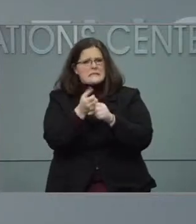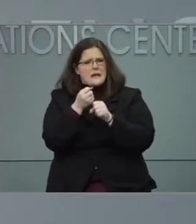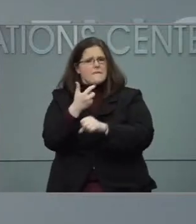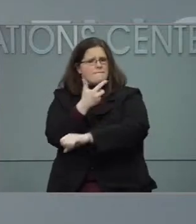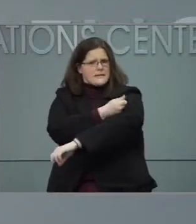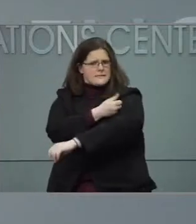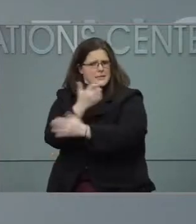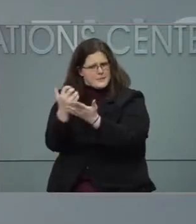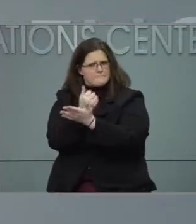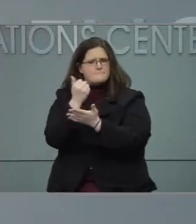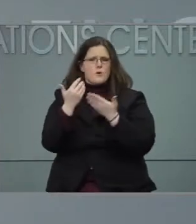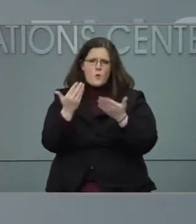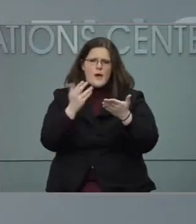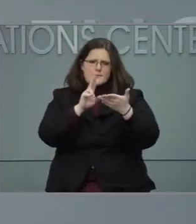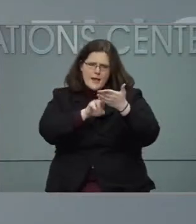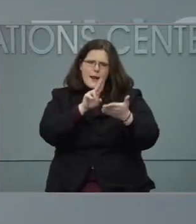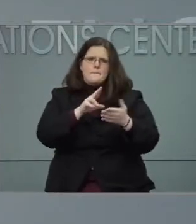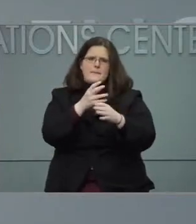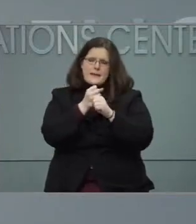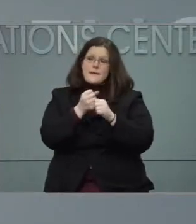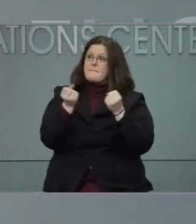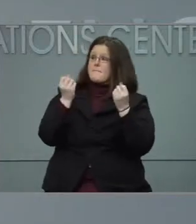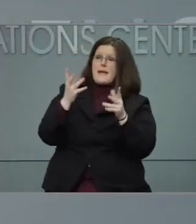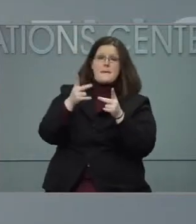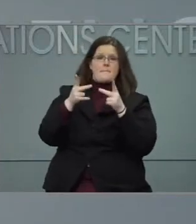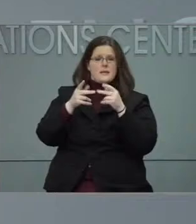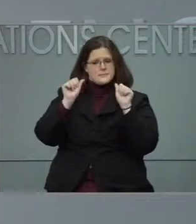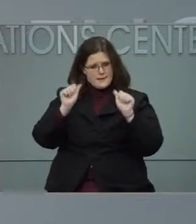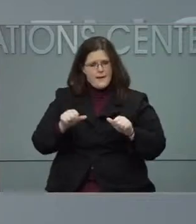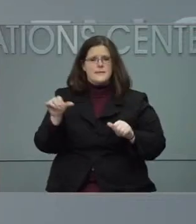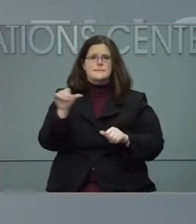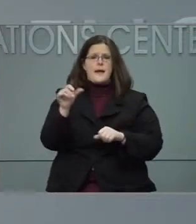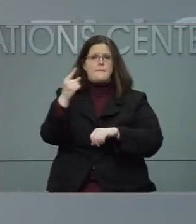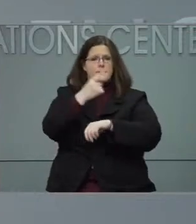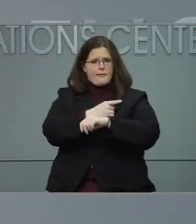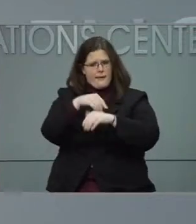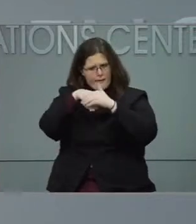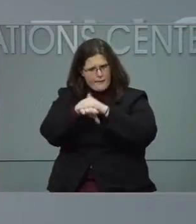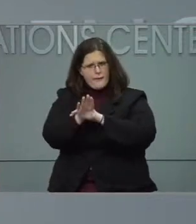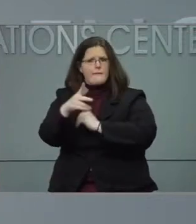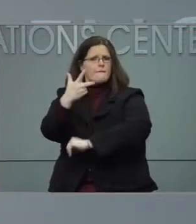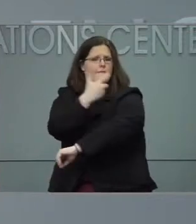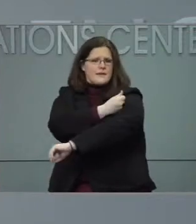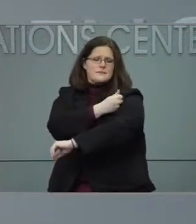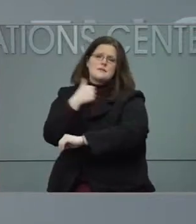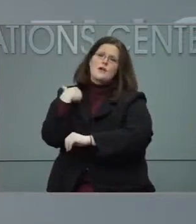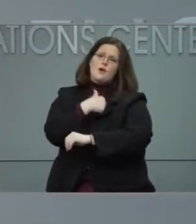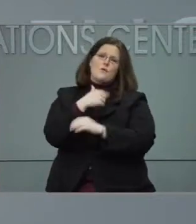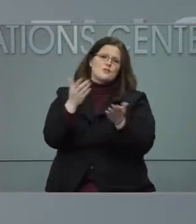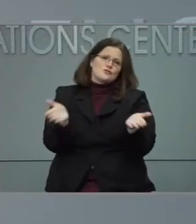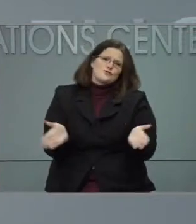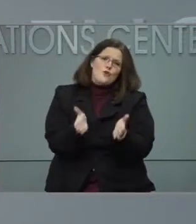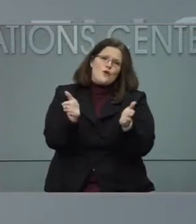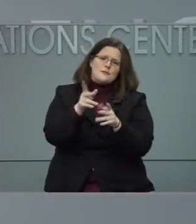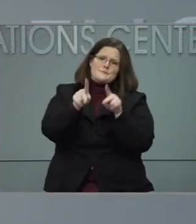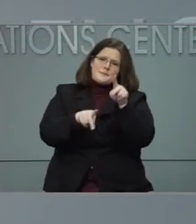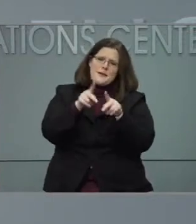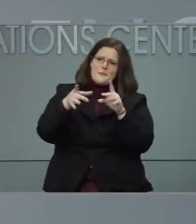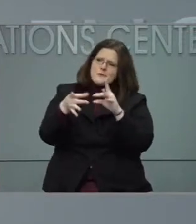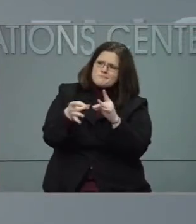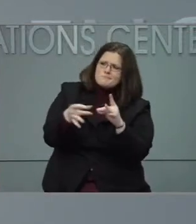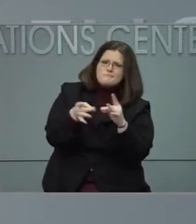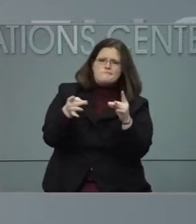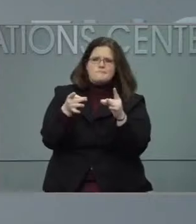vaccine today. A lot of places have walk-in appointments, and again, we're just encouraging everyone to share the message about the importance of